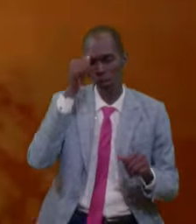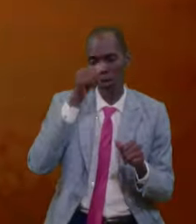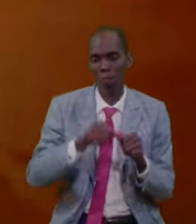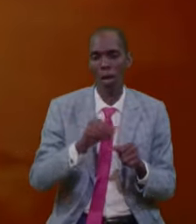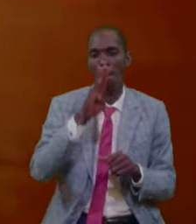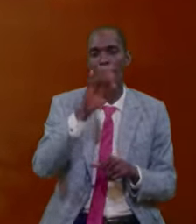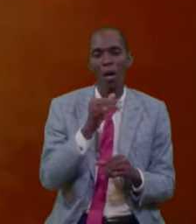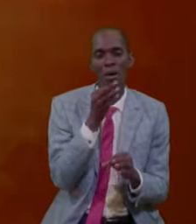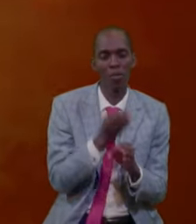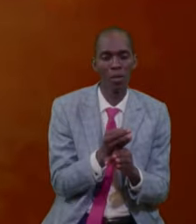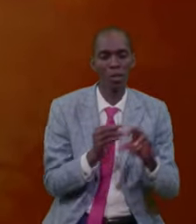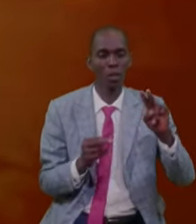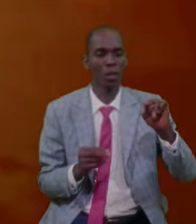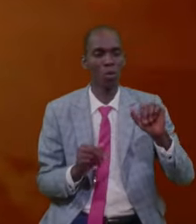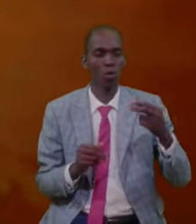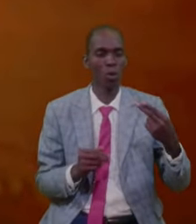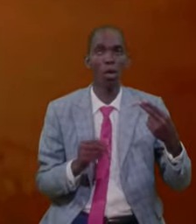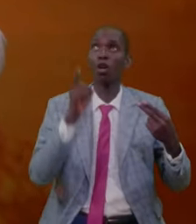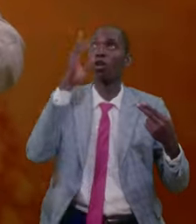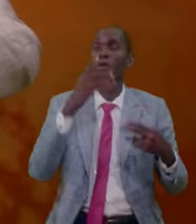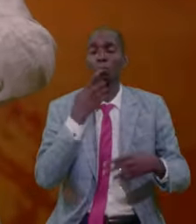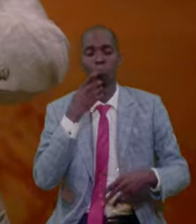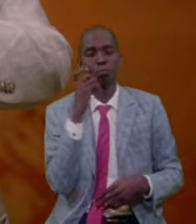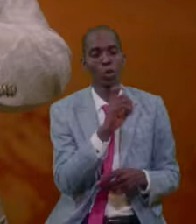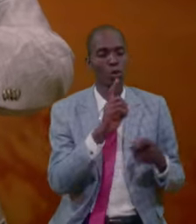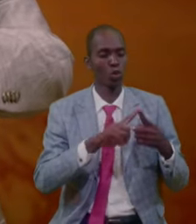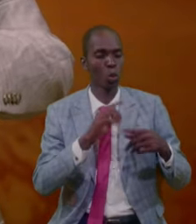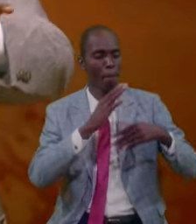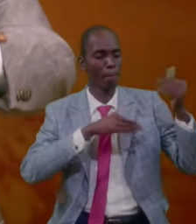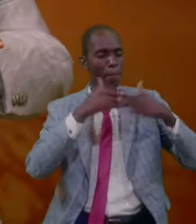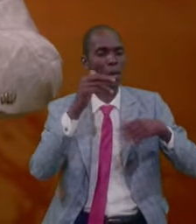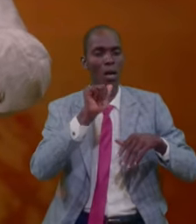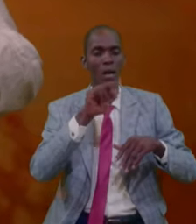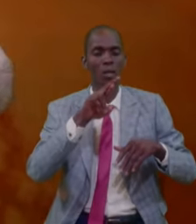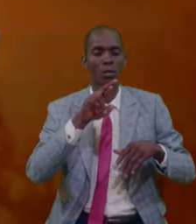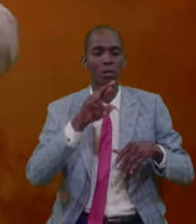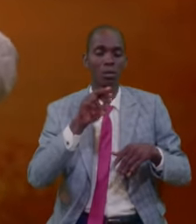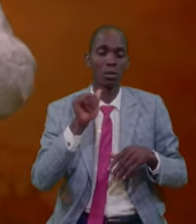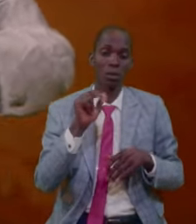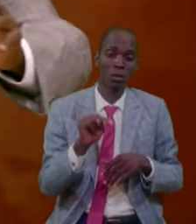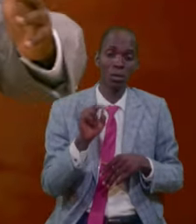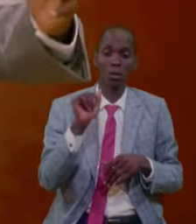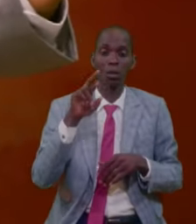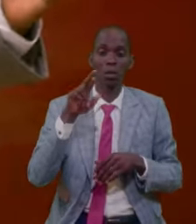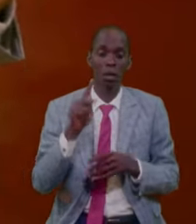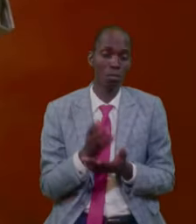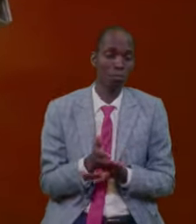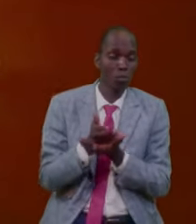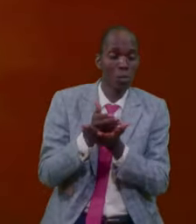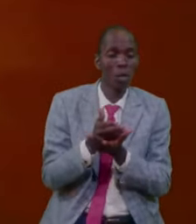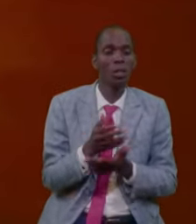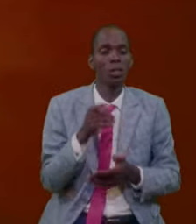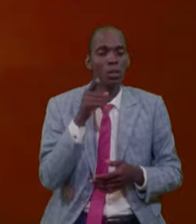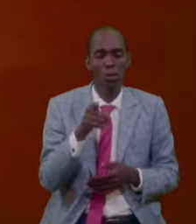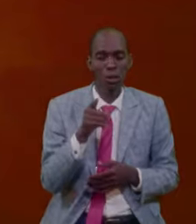was told to build an ark, he moved with fear and faith so that he built the